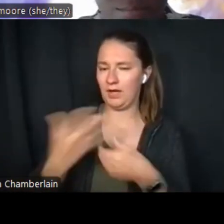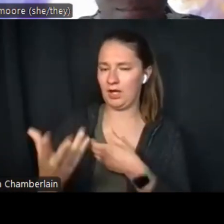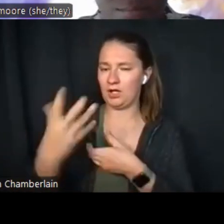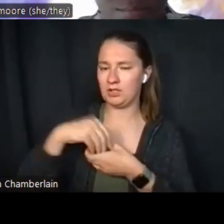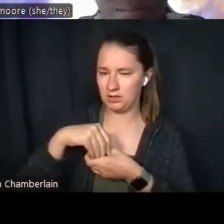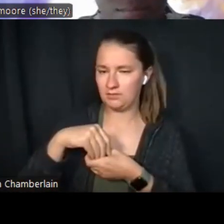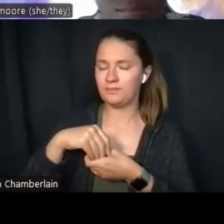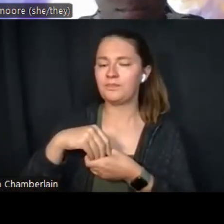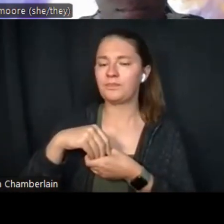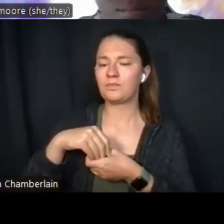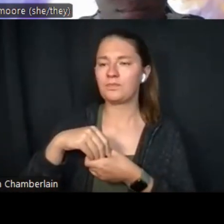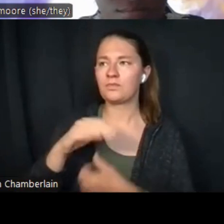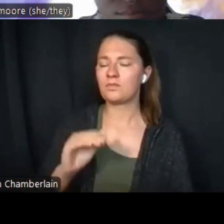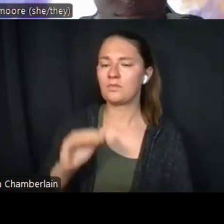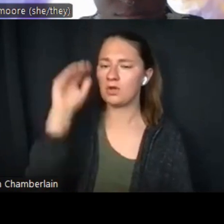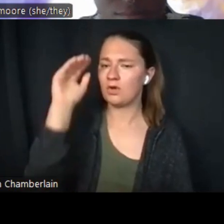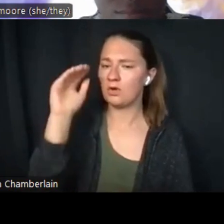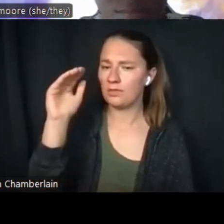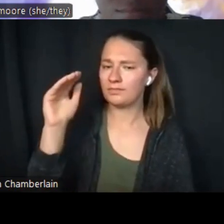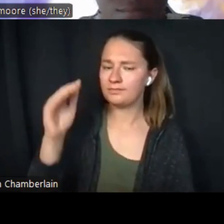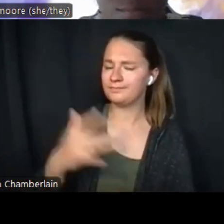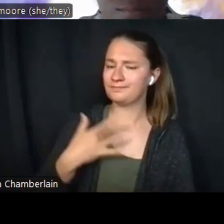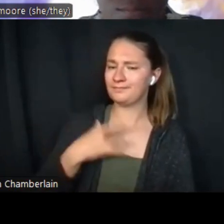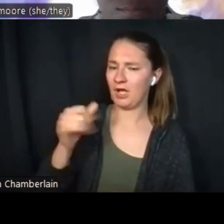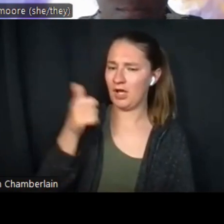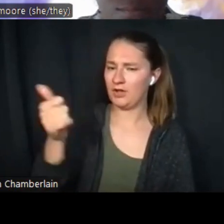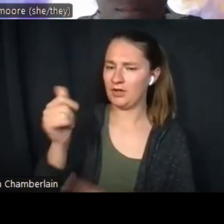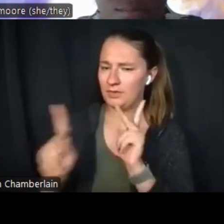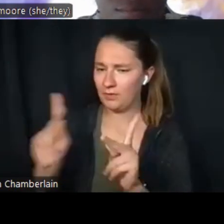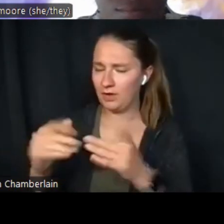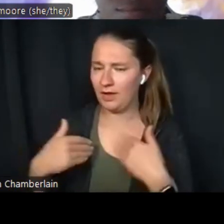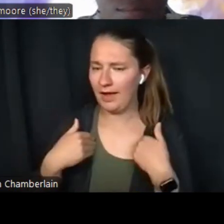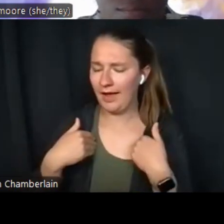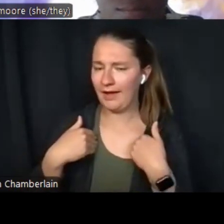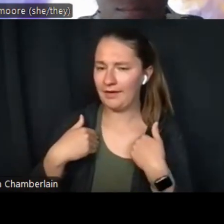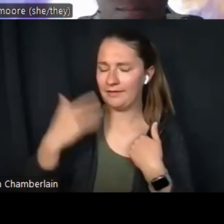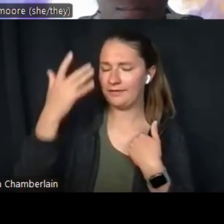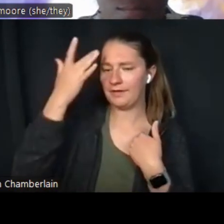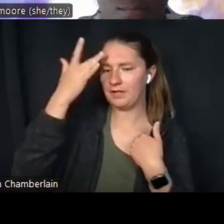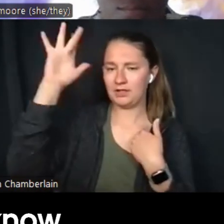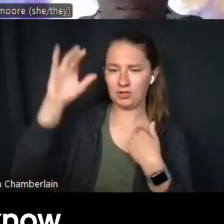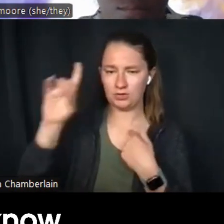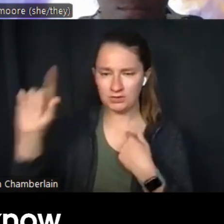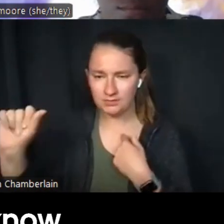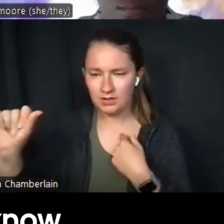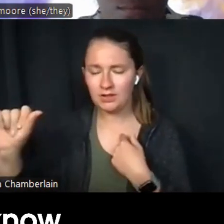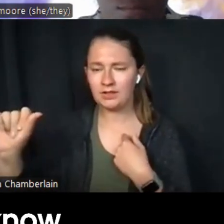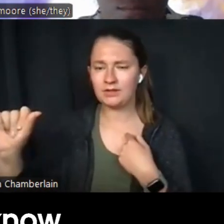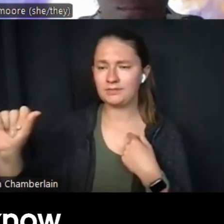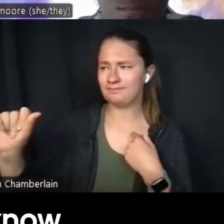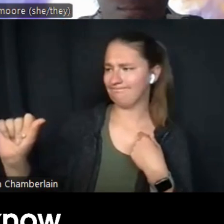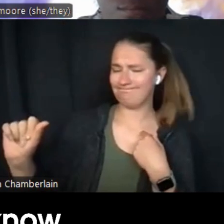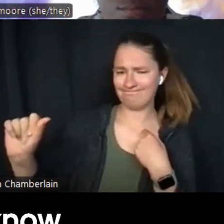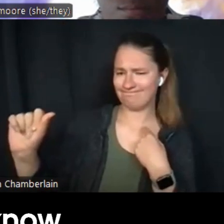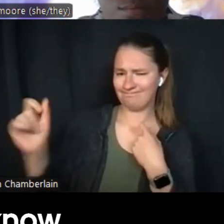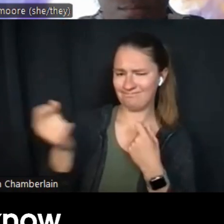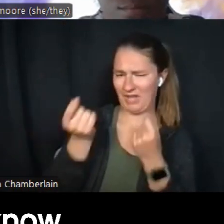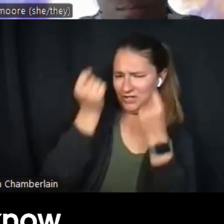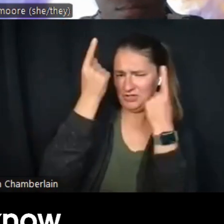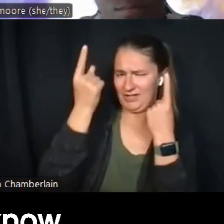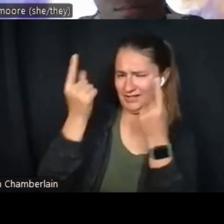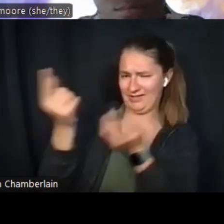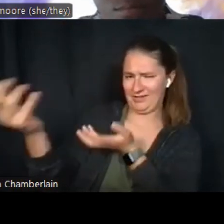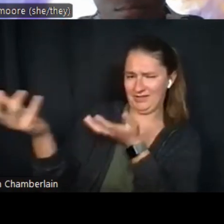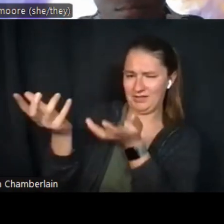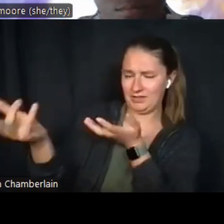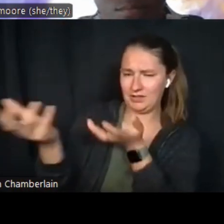felt like other people with intellectual or developmental disabilities, like I didn't feel like I understood that. I didn't know how to interact